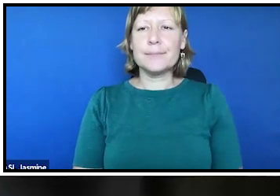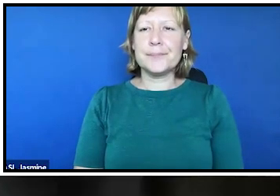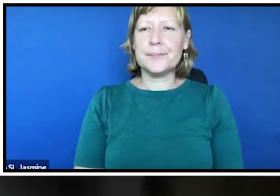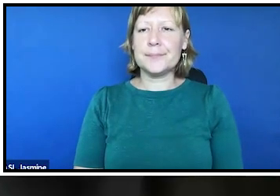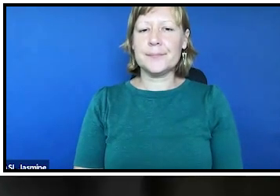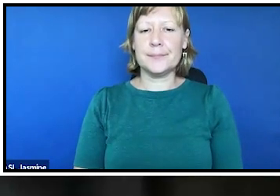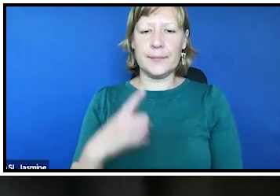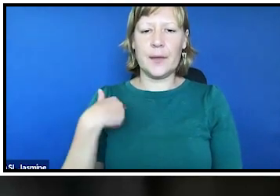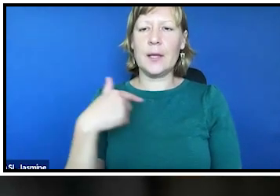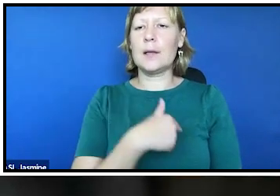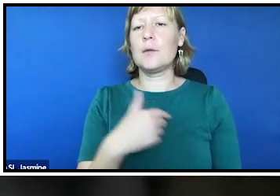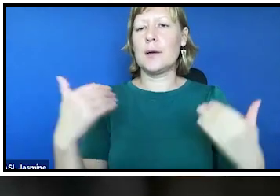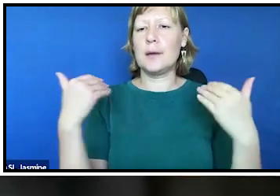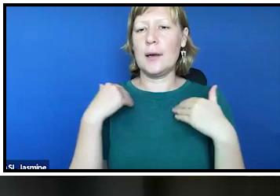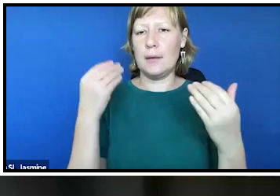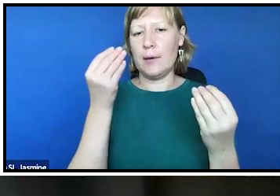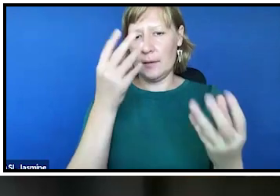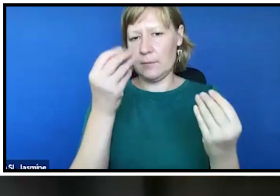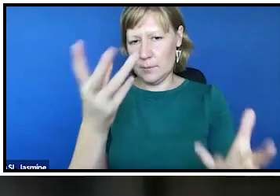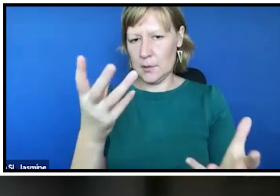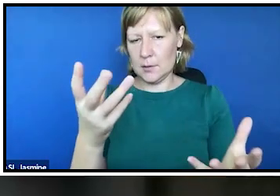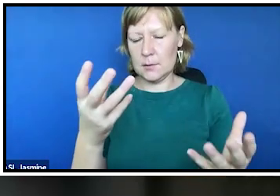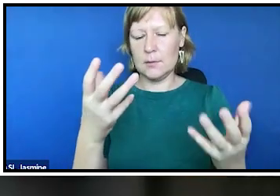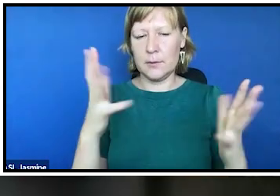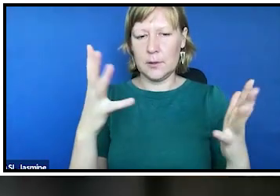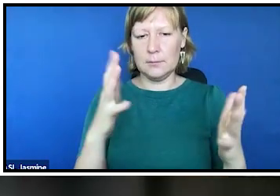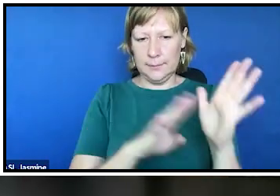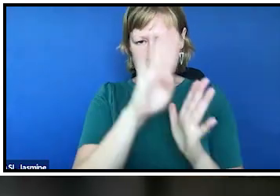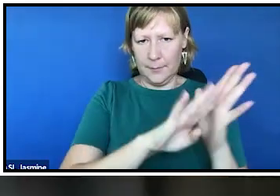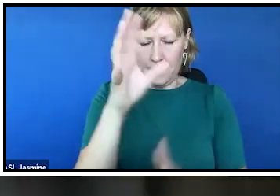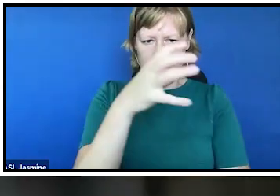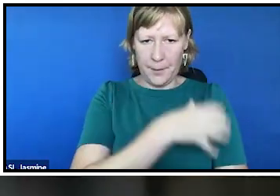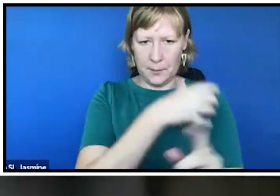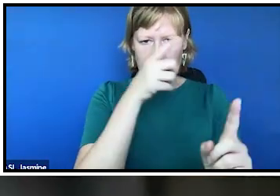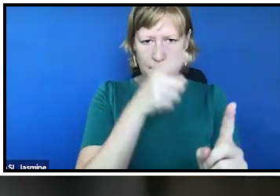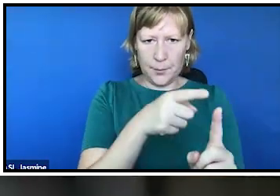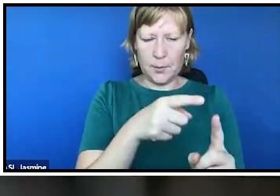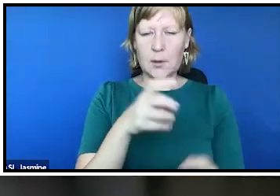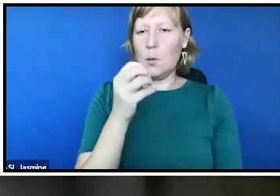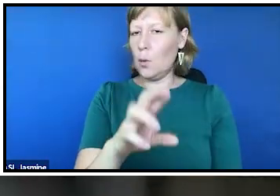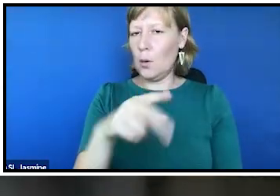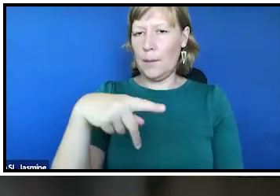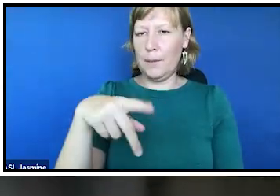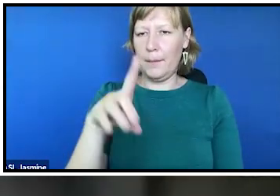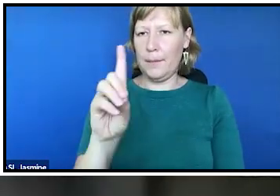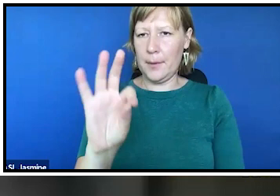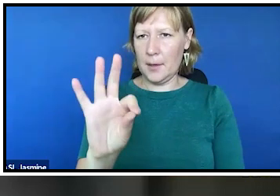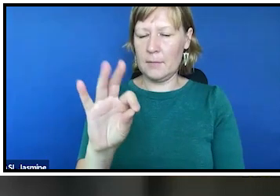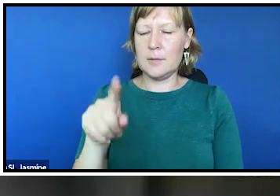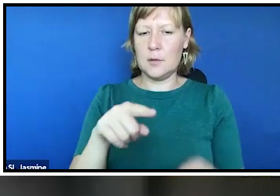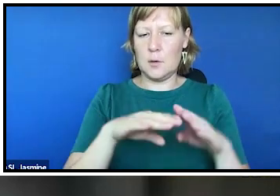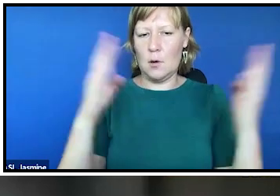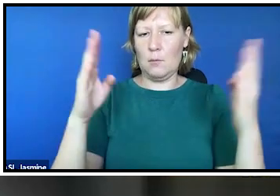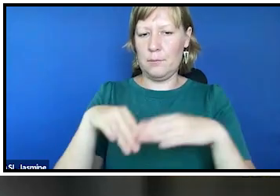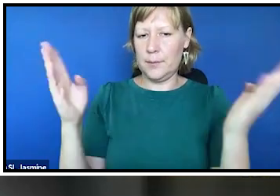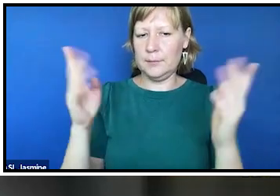So we have the information in a PowerPoint and in a PDF, so you can open it in different ways. And a lot of